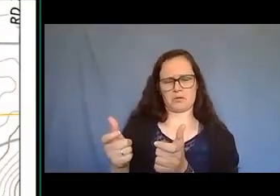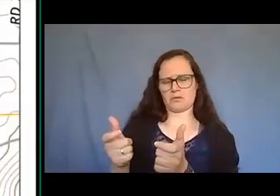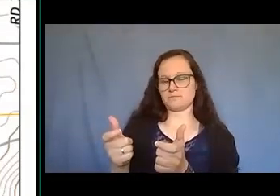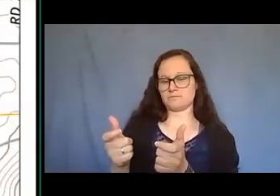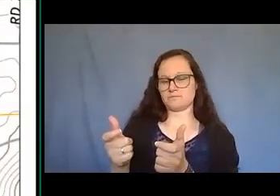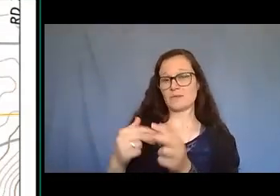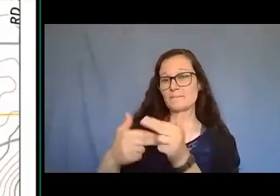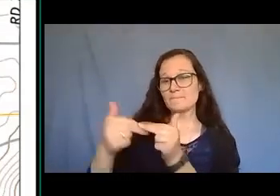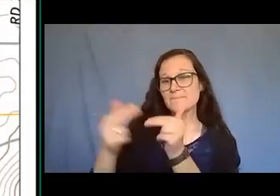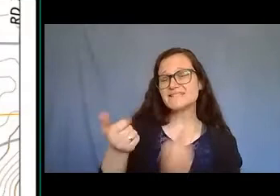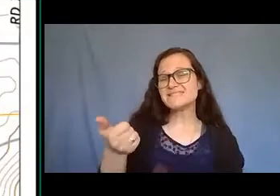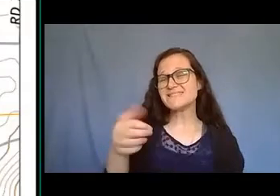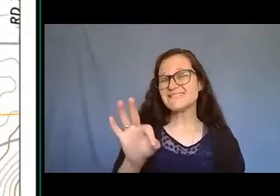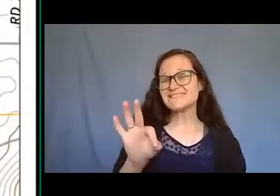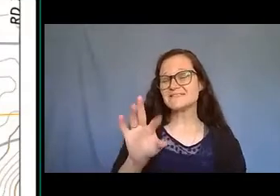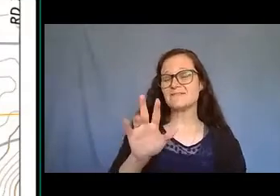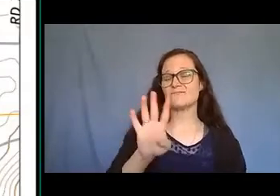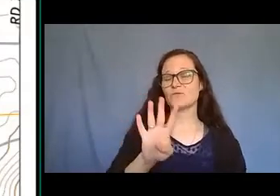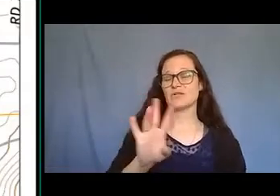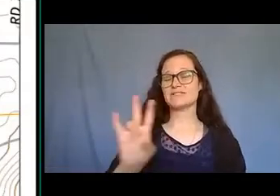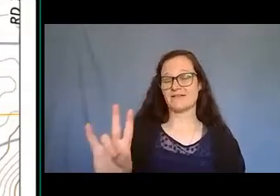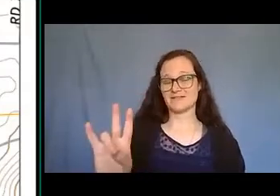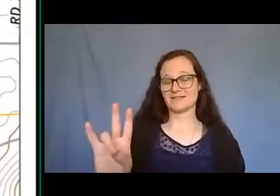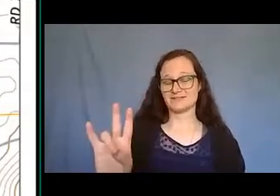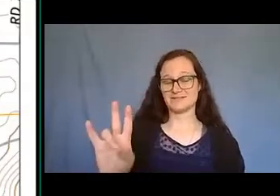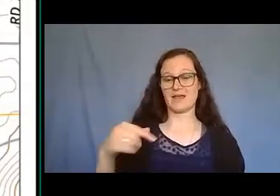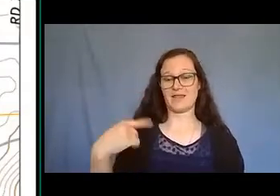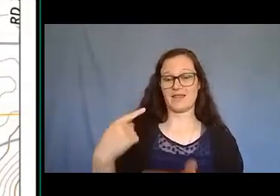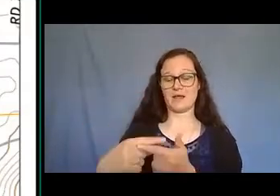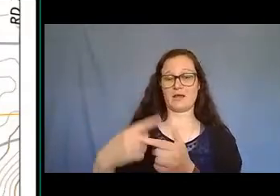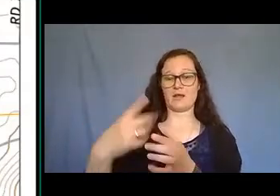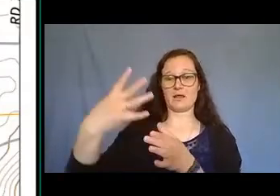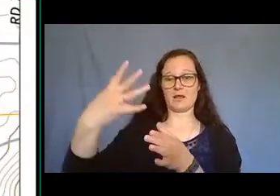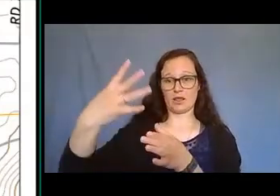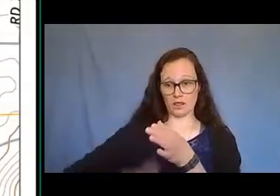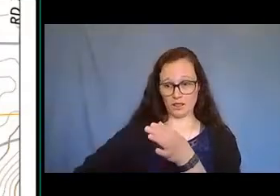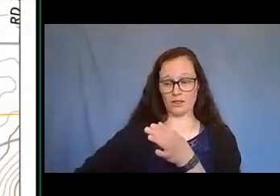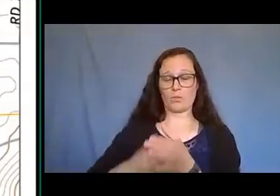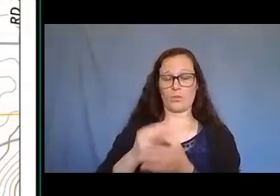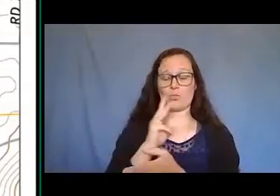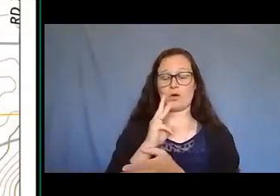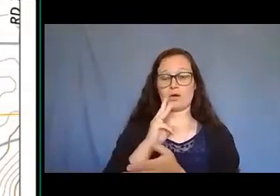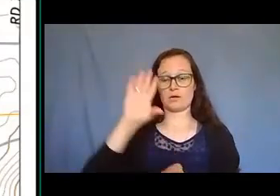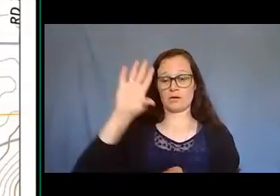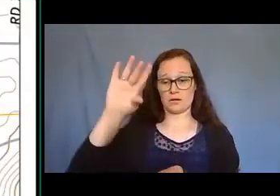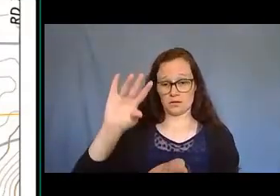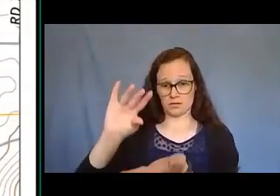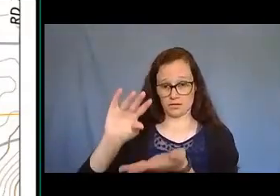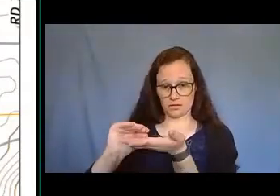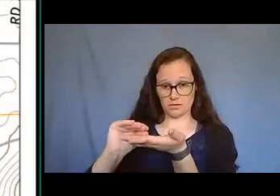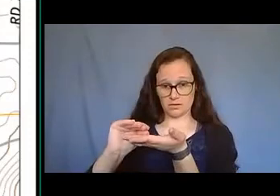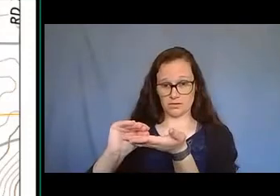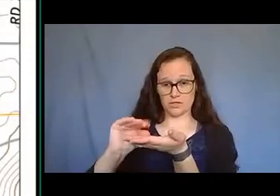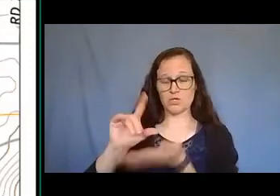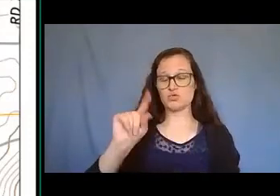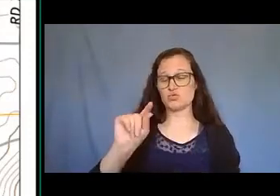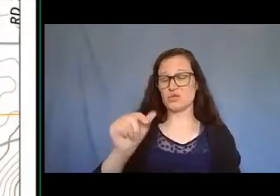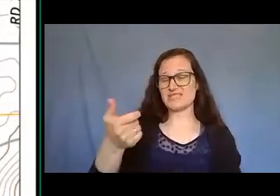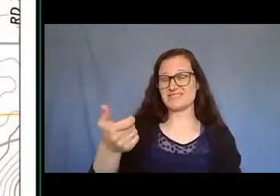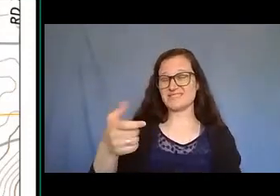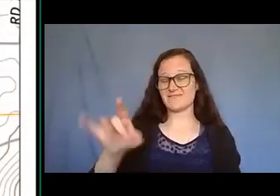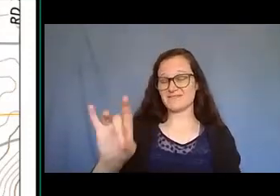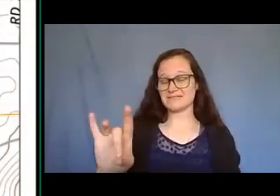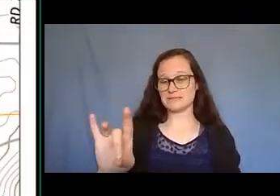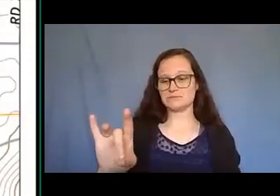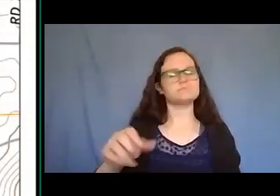in 1947, and then it was drained of water in the fall of 2017. And